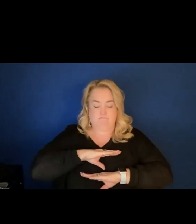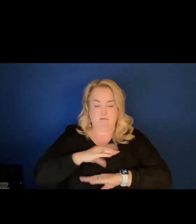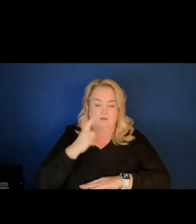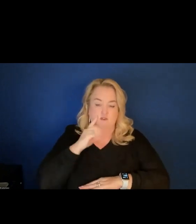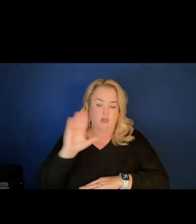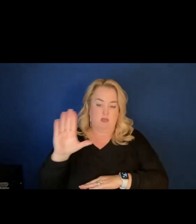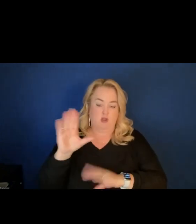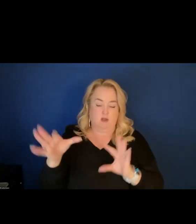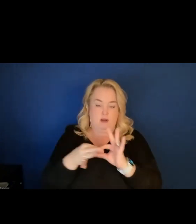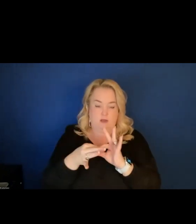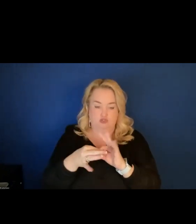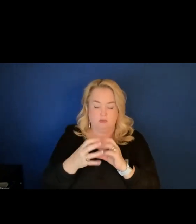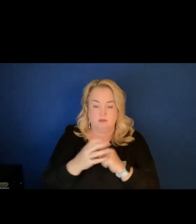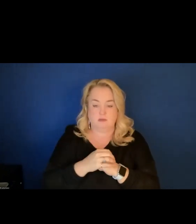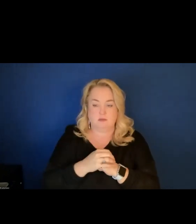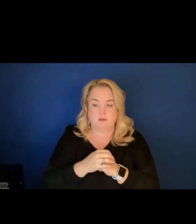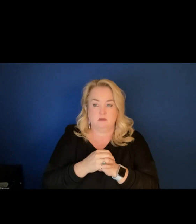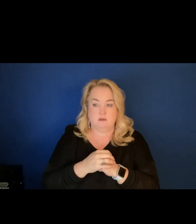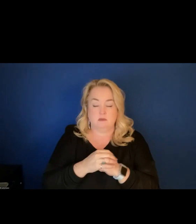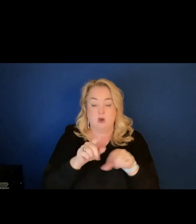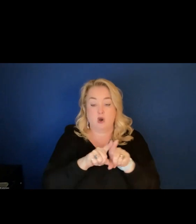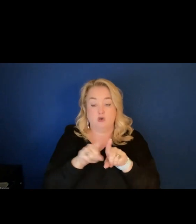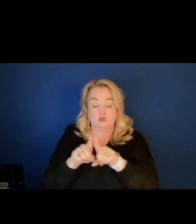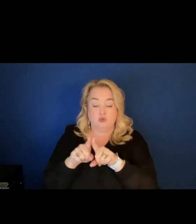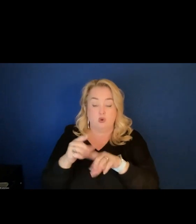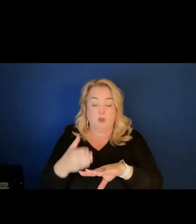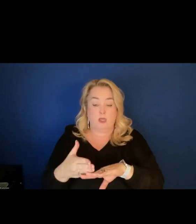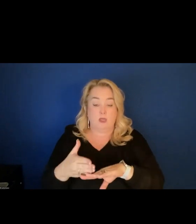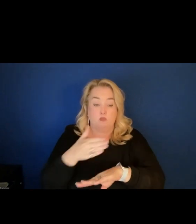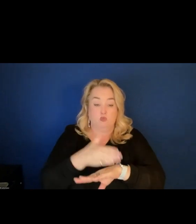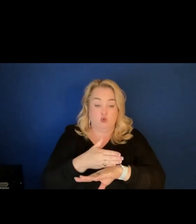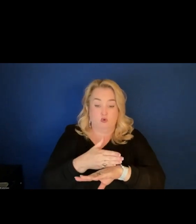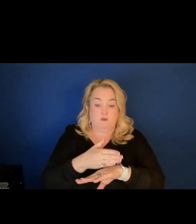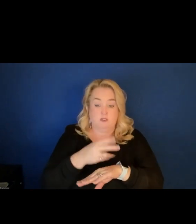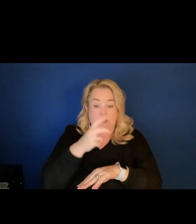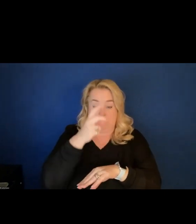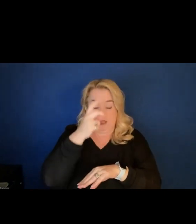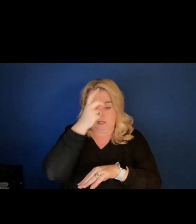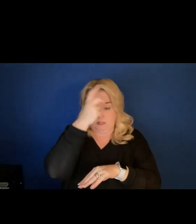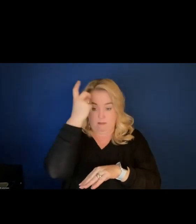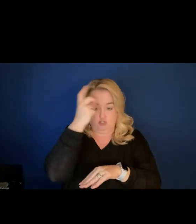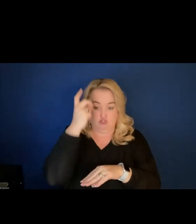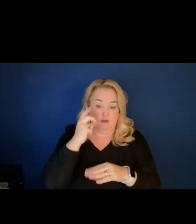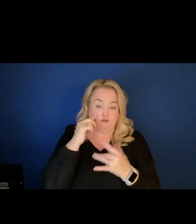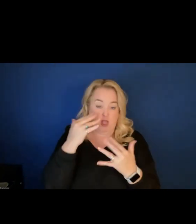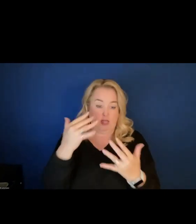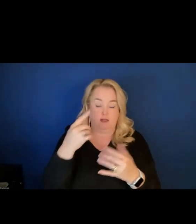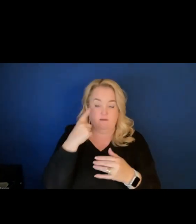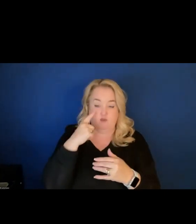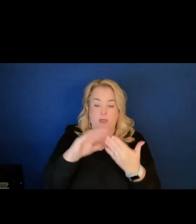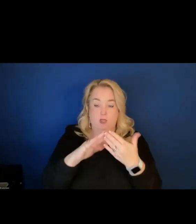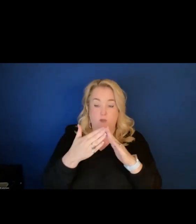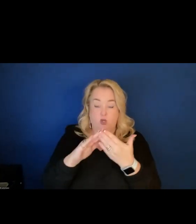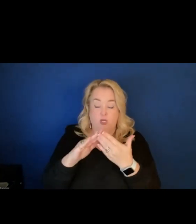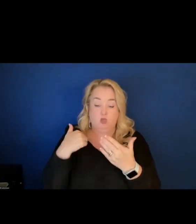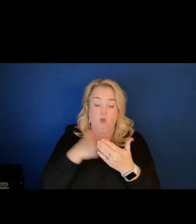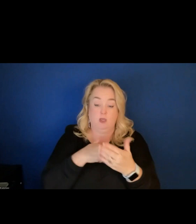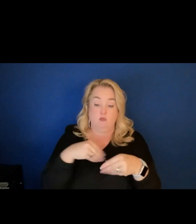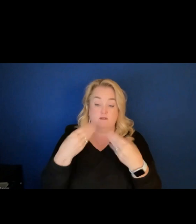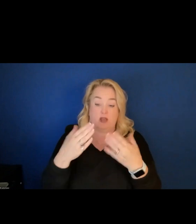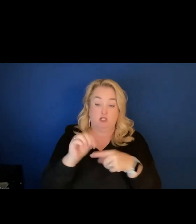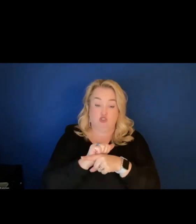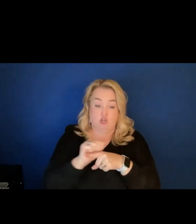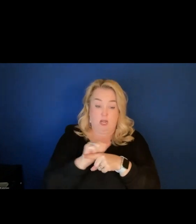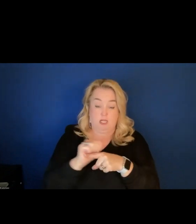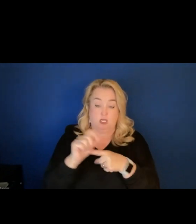activity. It also improves the dementia friendliness of the community. We provide dementia-friendly training to the staff